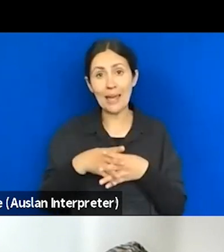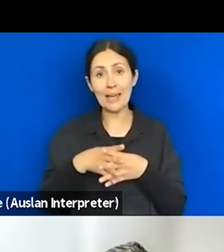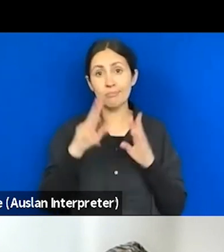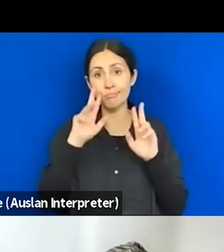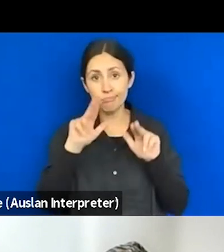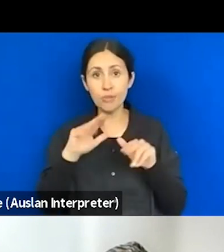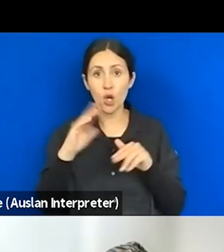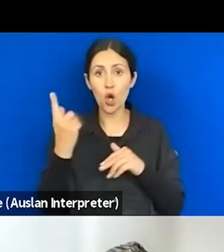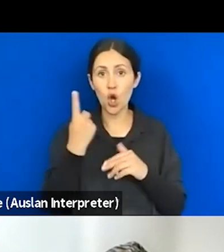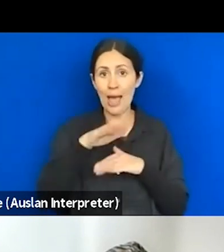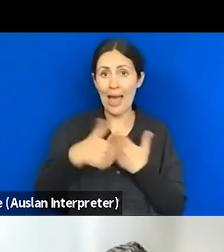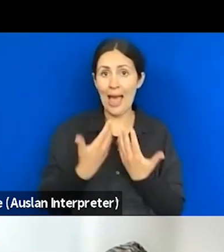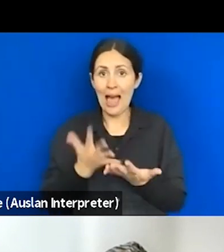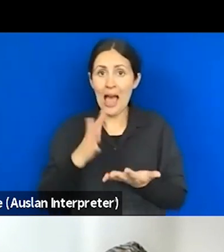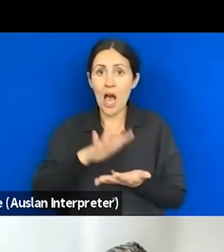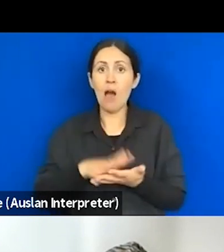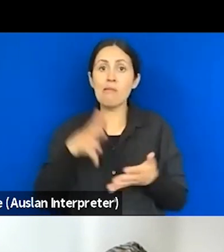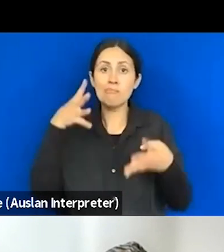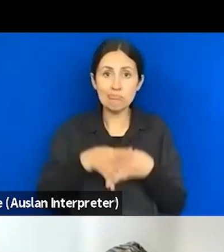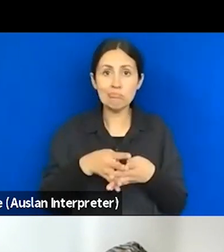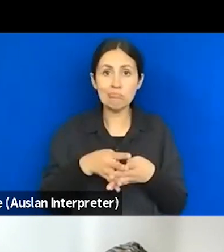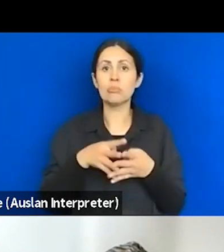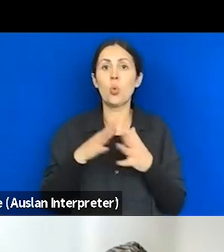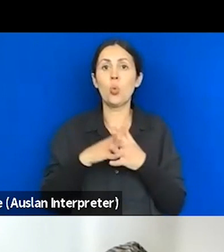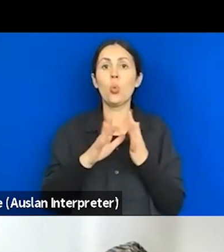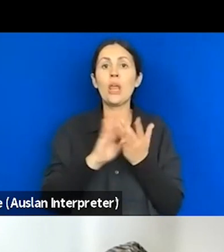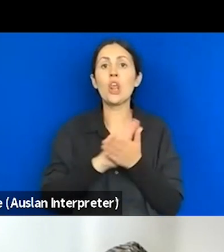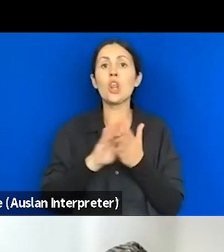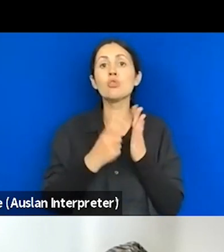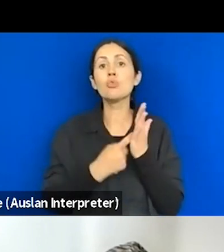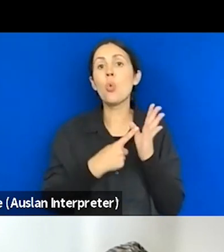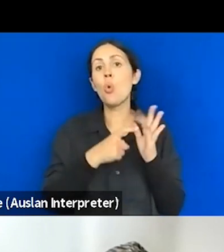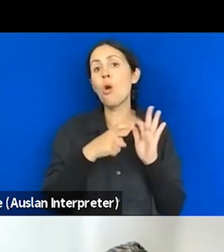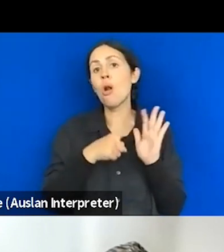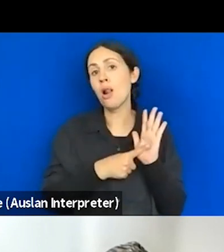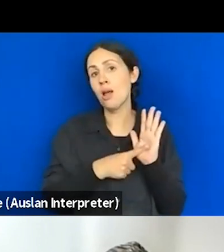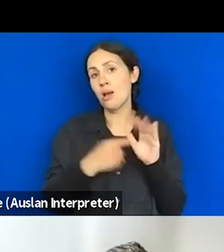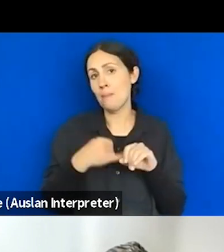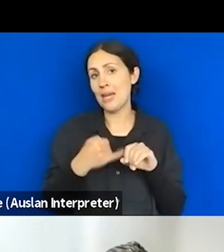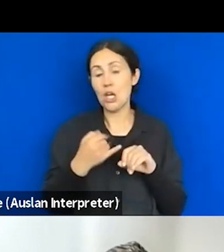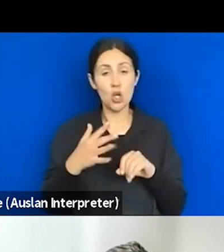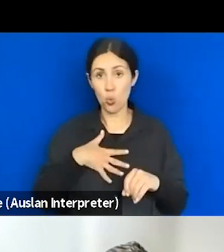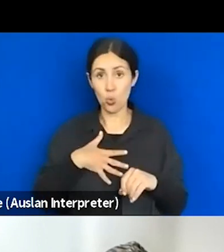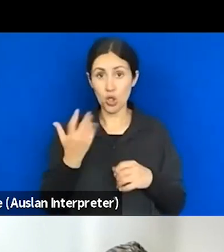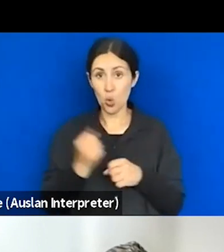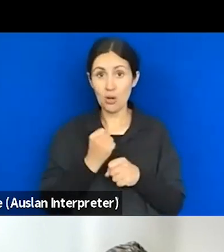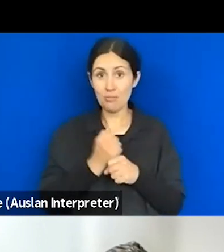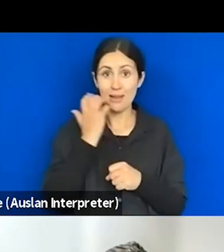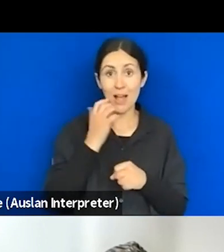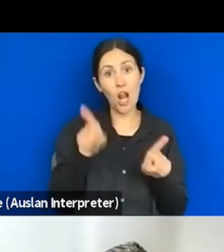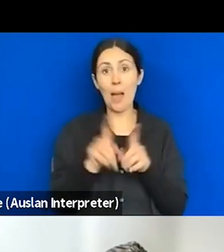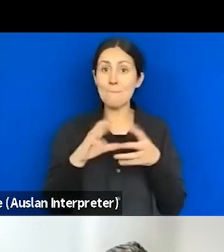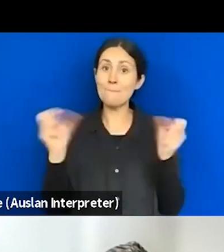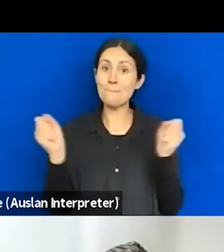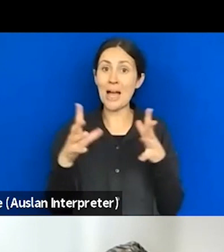embed those treatments into our treatment system. We don't want to replicate errors we've made as a health system in the past, where there is a magic pill for something. There